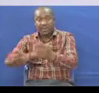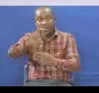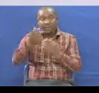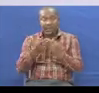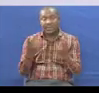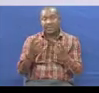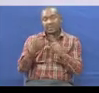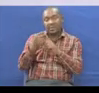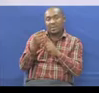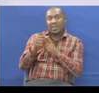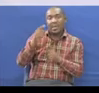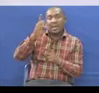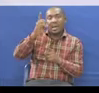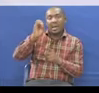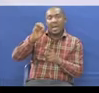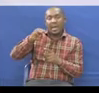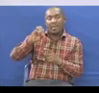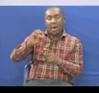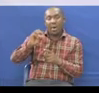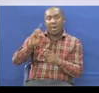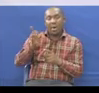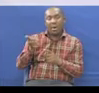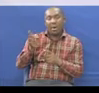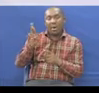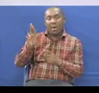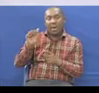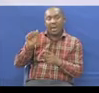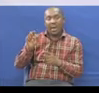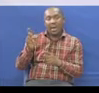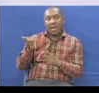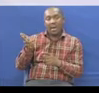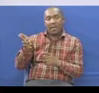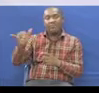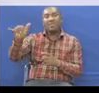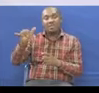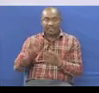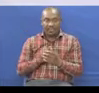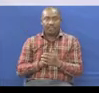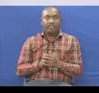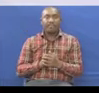So after that, I said we have a few